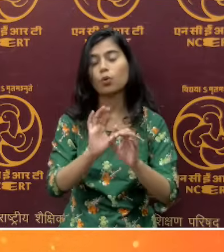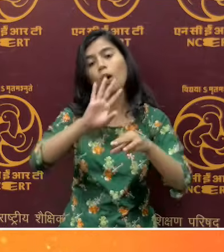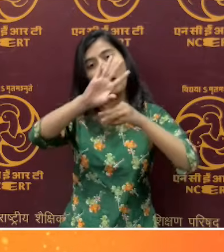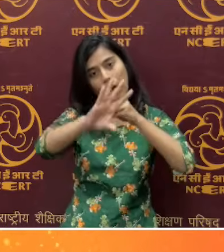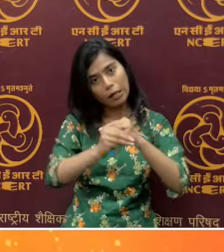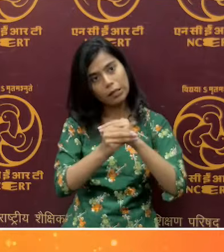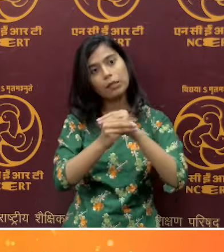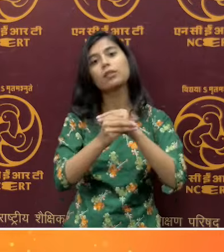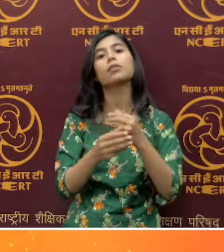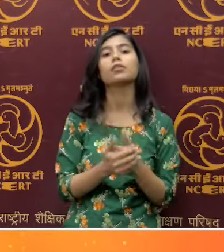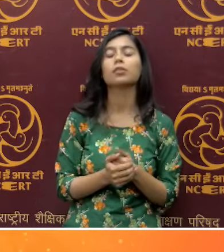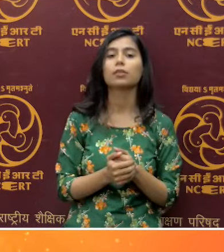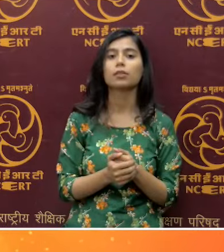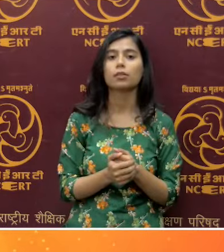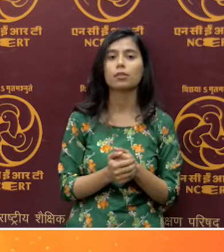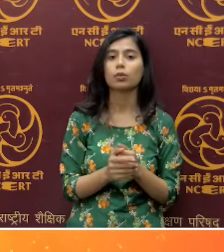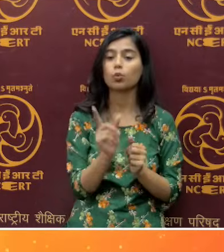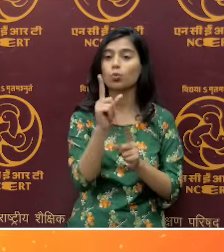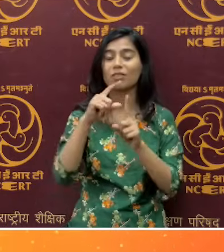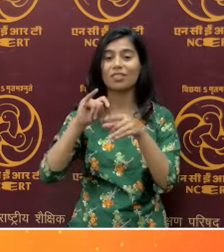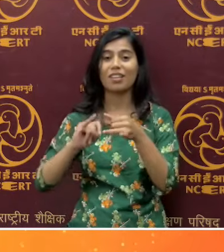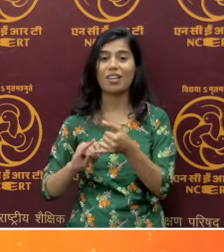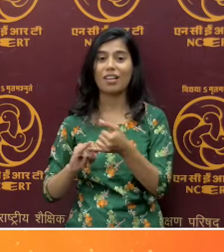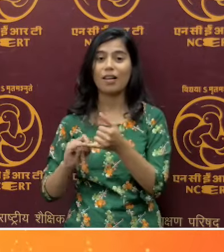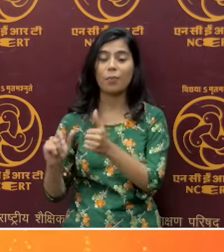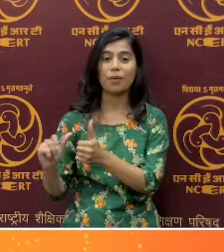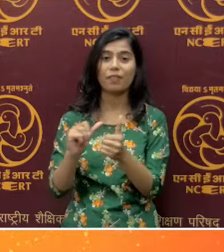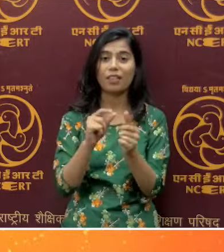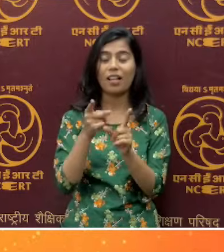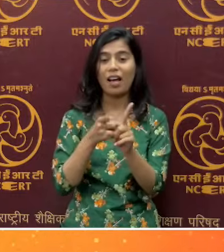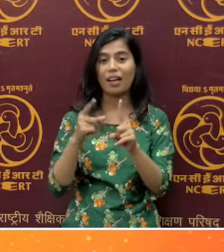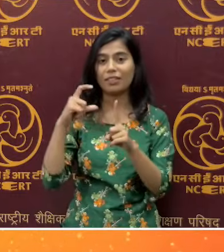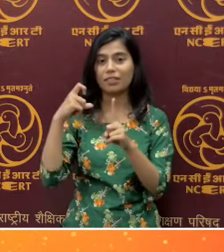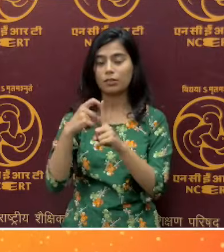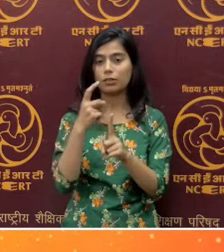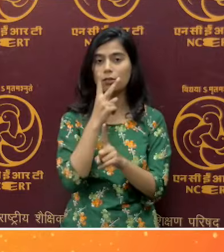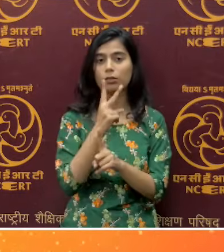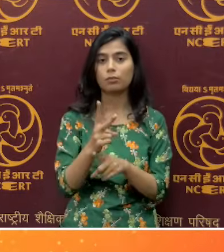add same UDIS ID as we previously used.